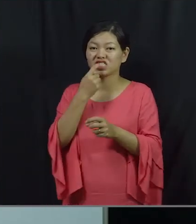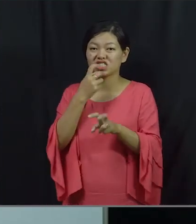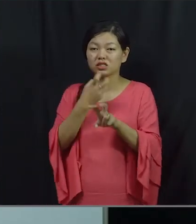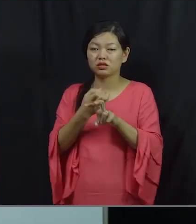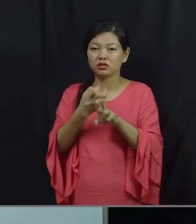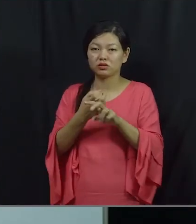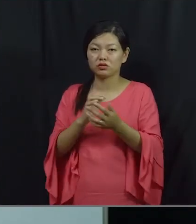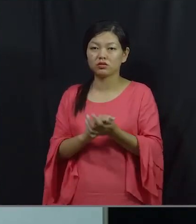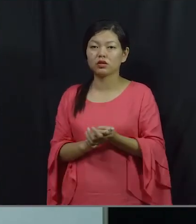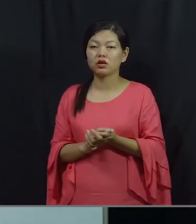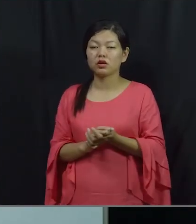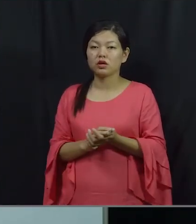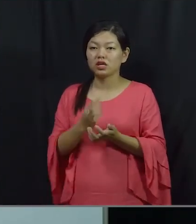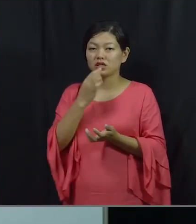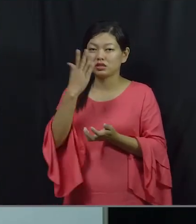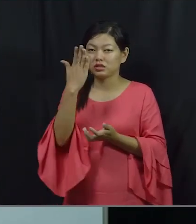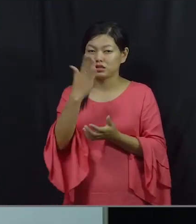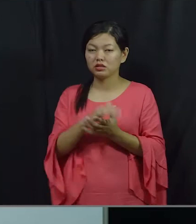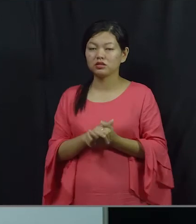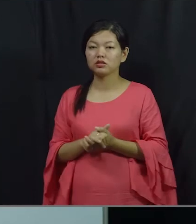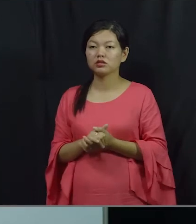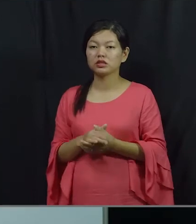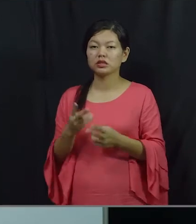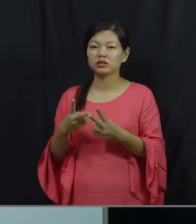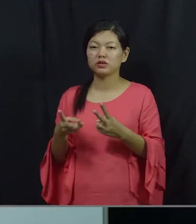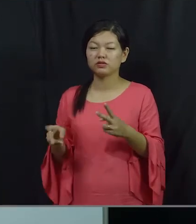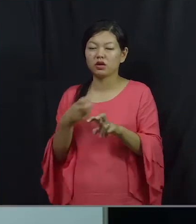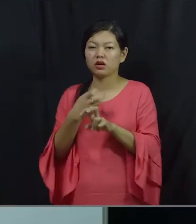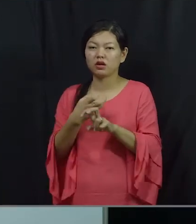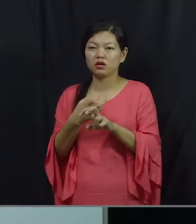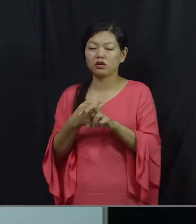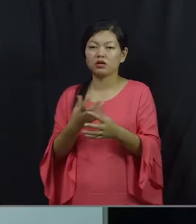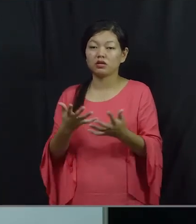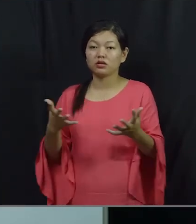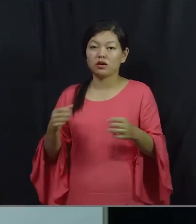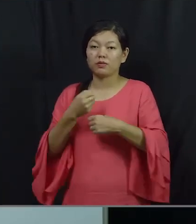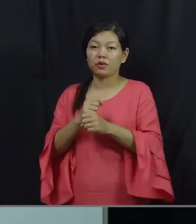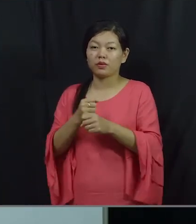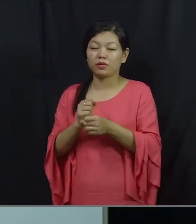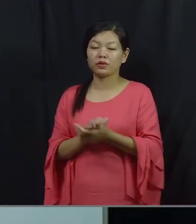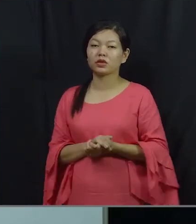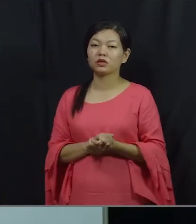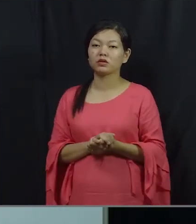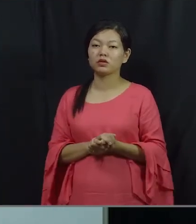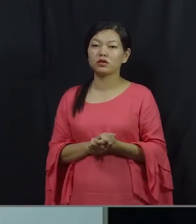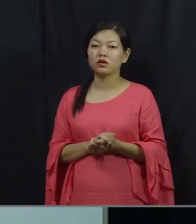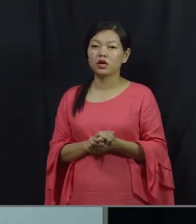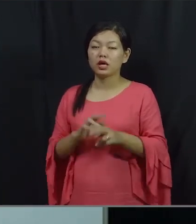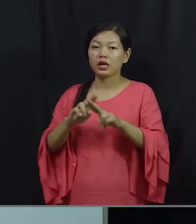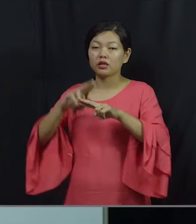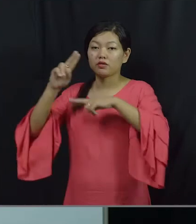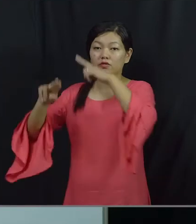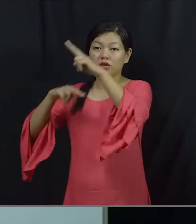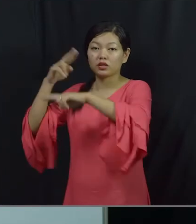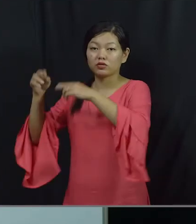all those, with the invention of all those things, many industries were established. Like, some popular industries are, includes